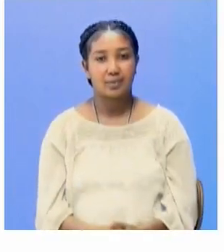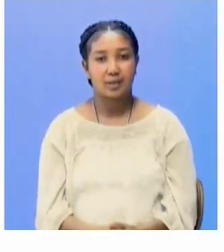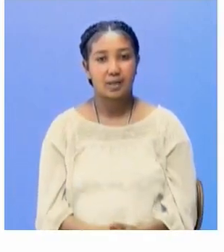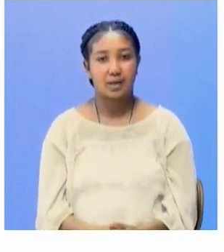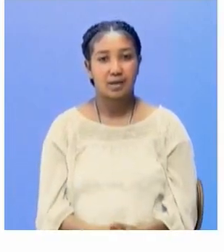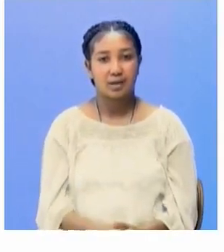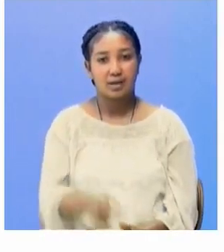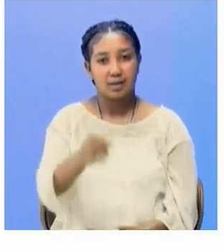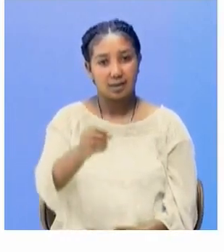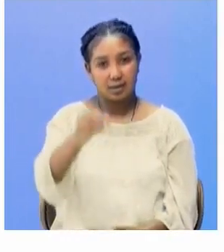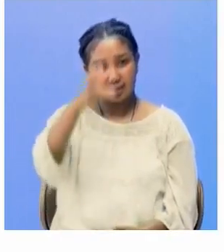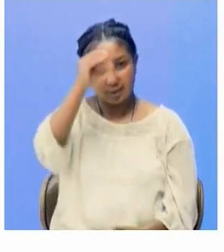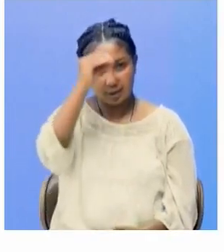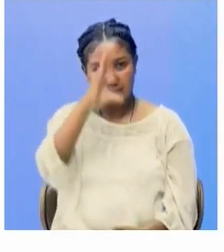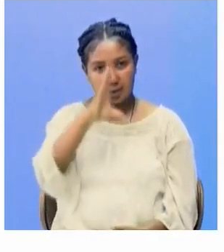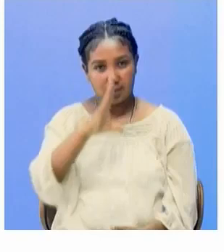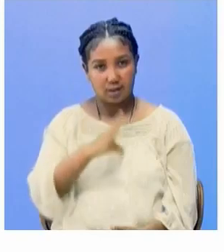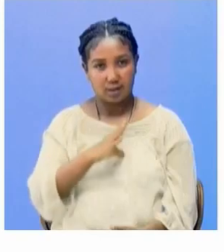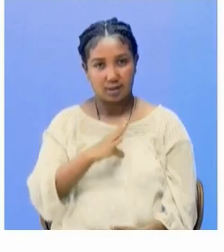Human